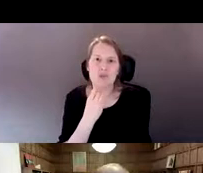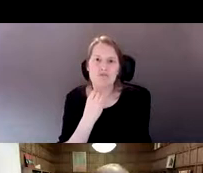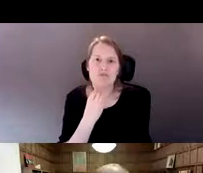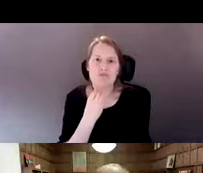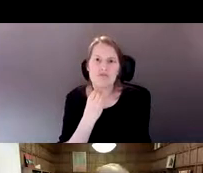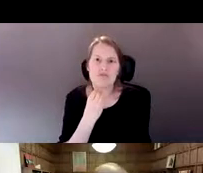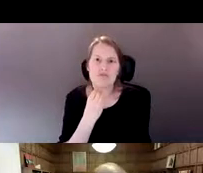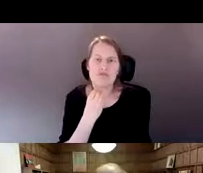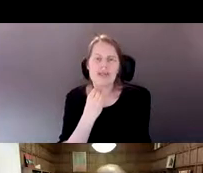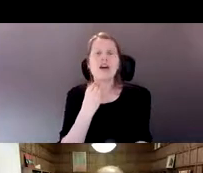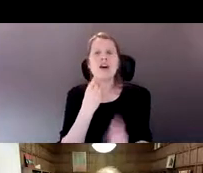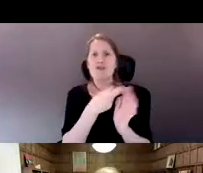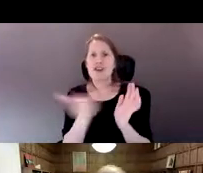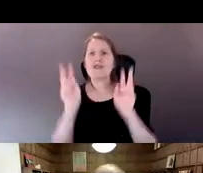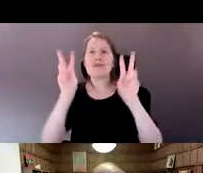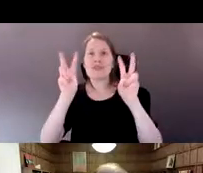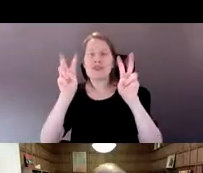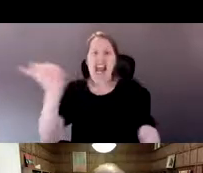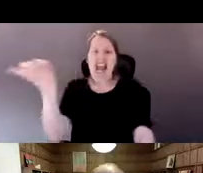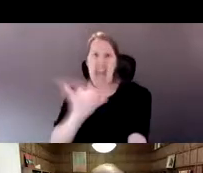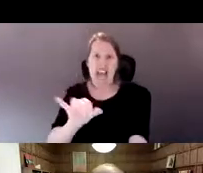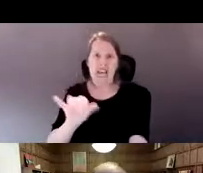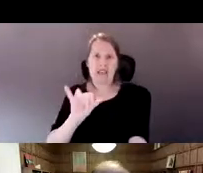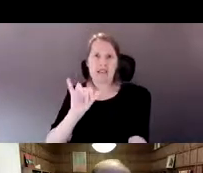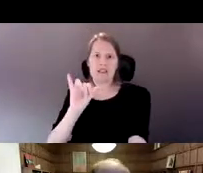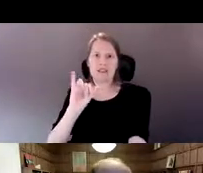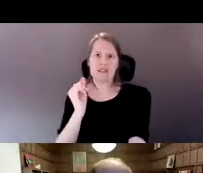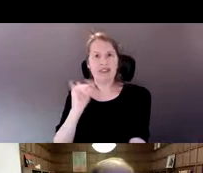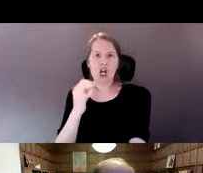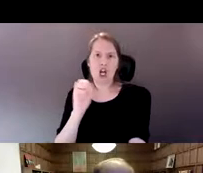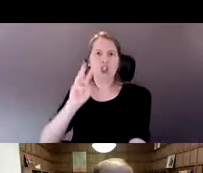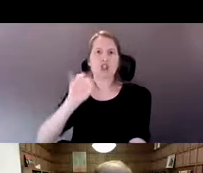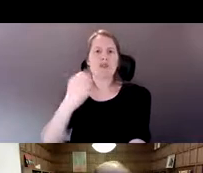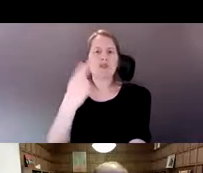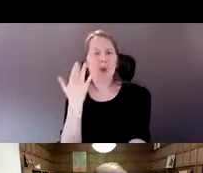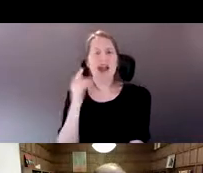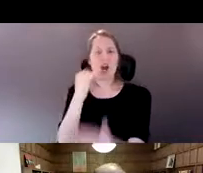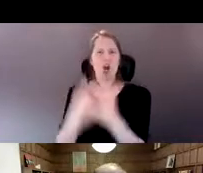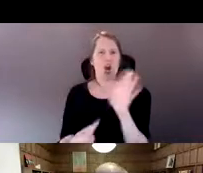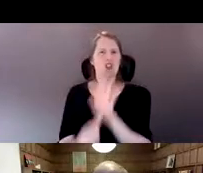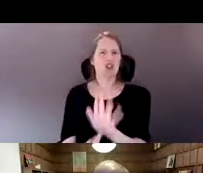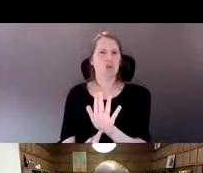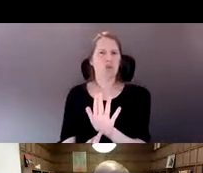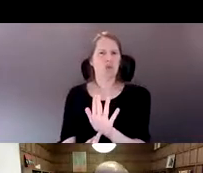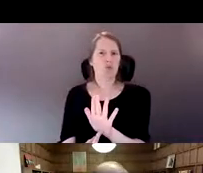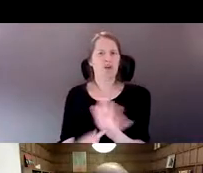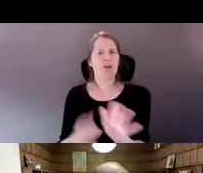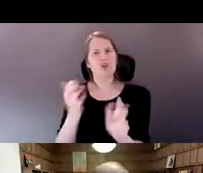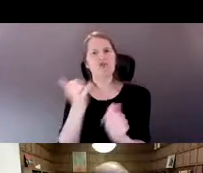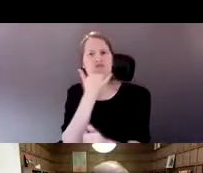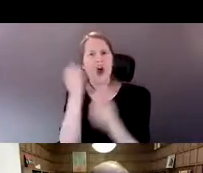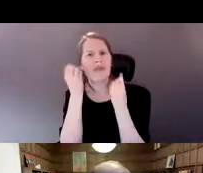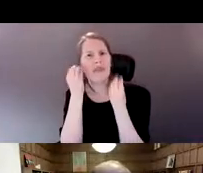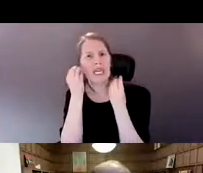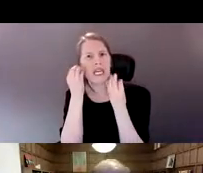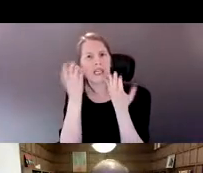were Jewish by their art, the kind of art that they made. And the same could be said of musicians such as